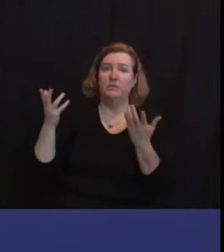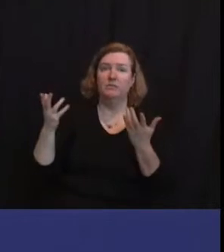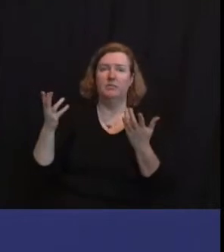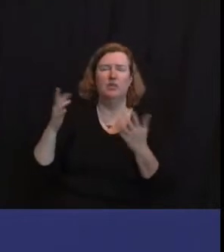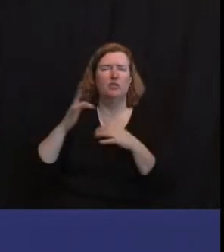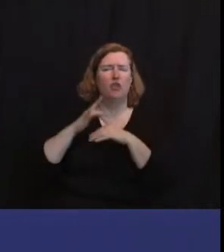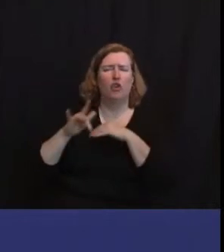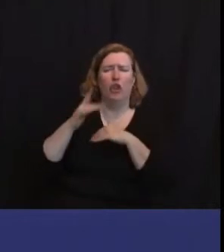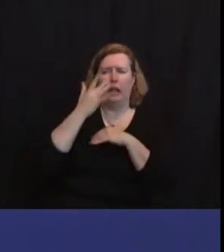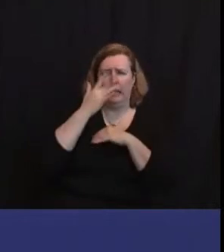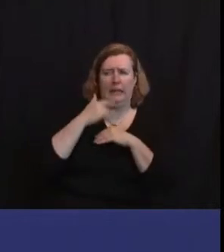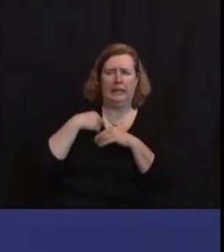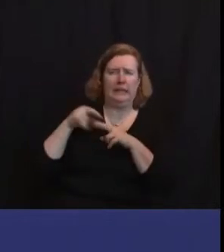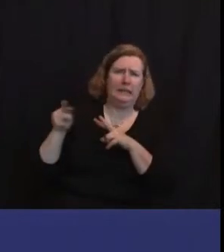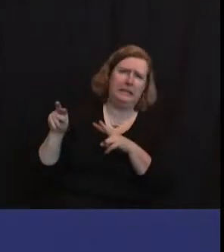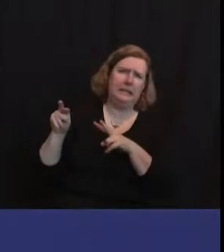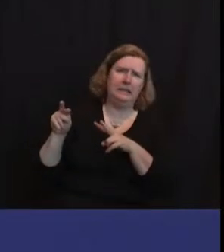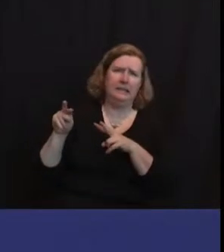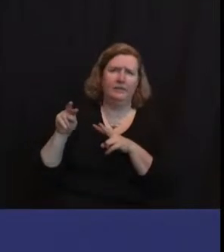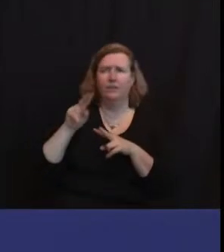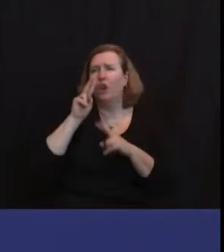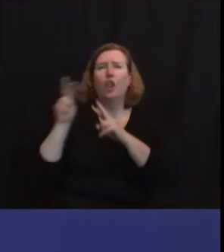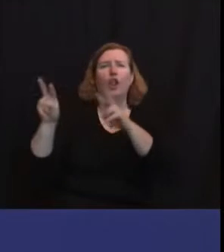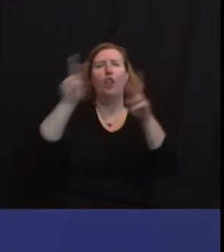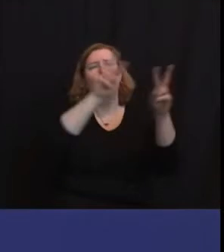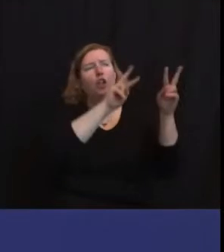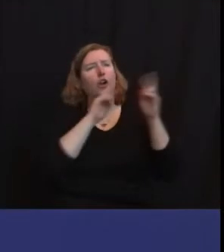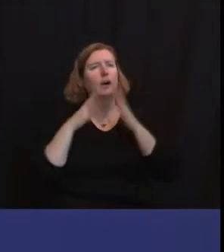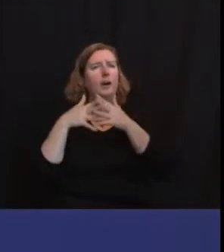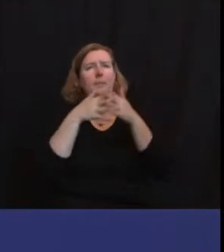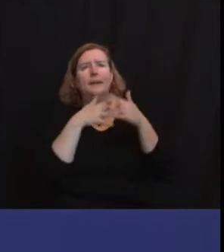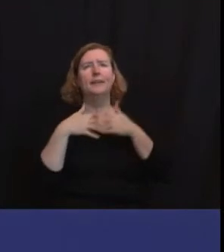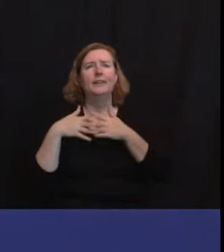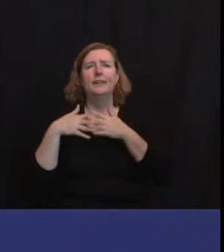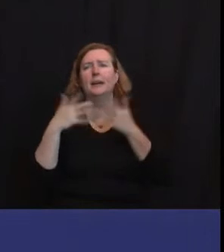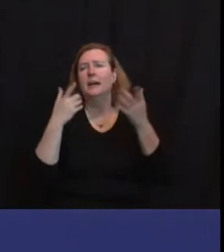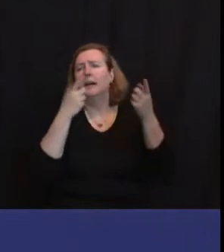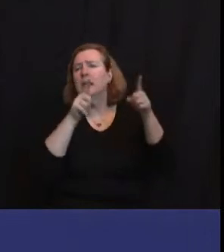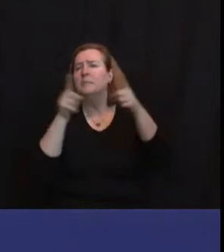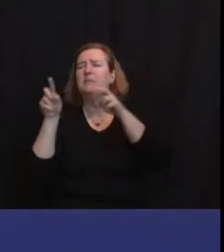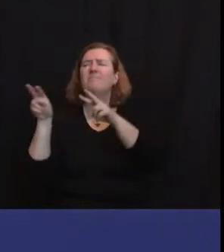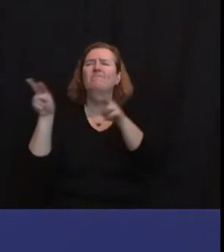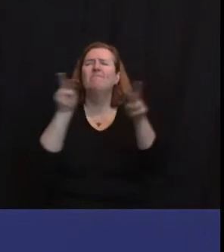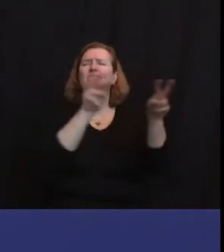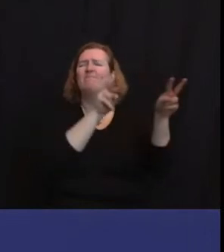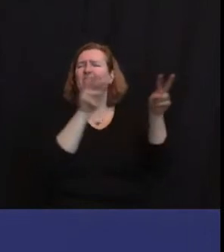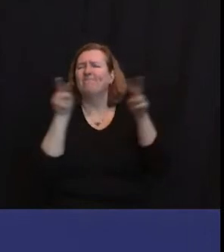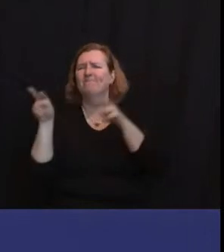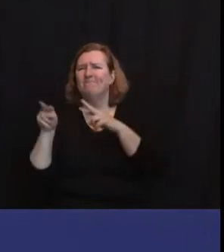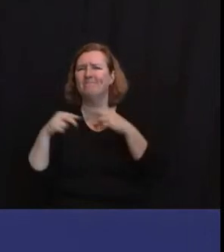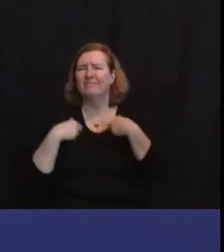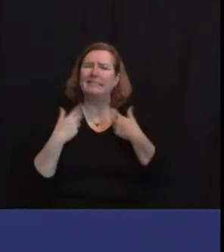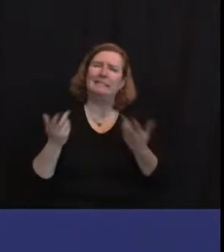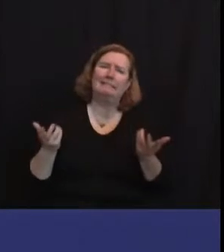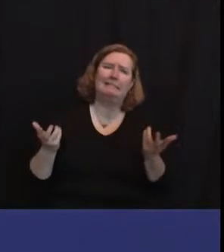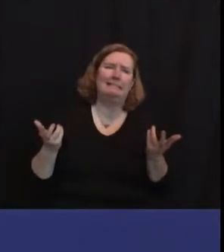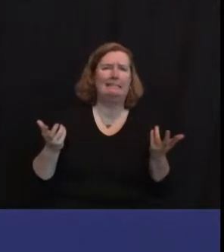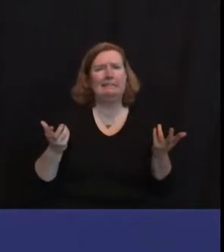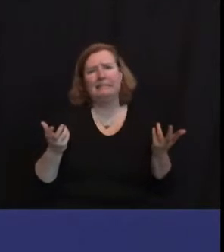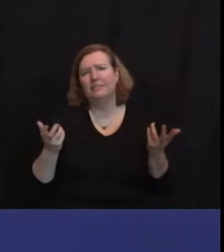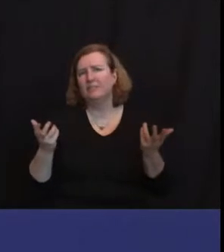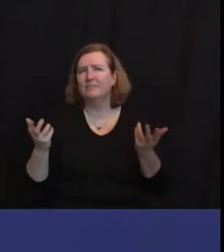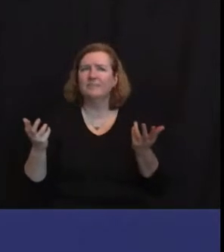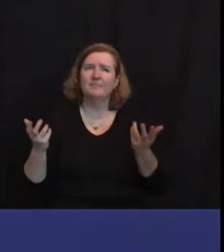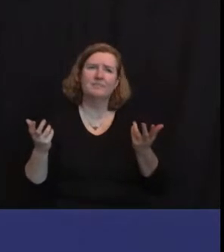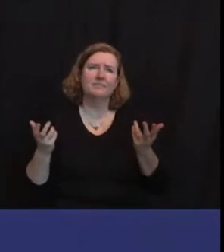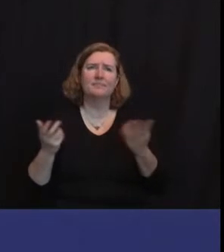now in America. And this is a little bit what we saw. I think we're seeing sort of part two of a similar reality, but with a lot